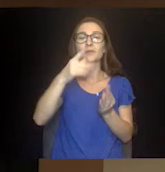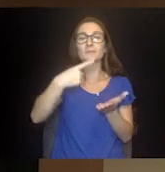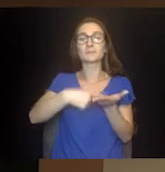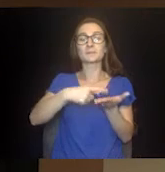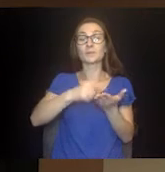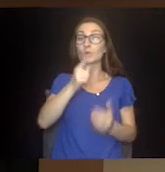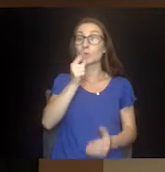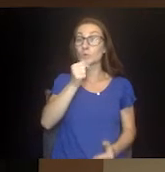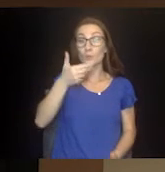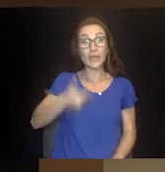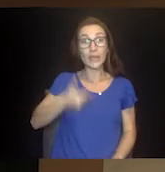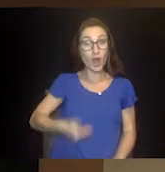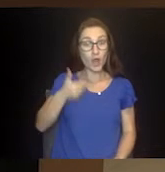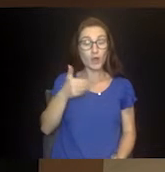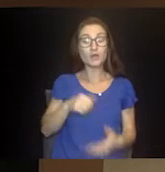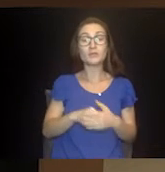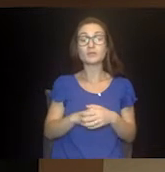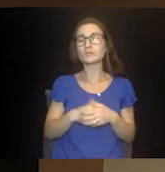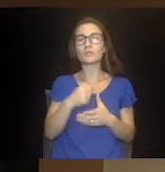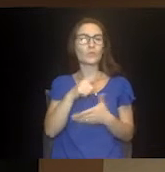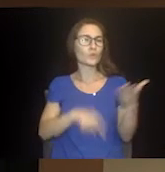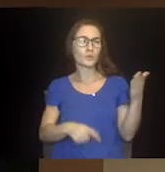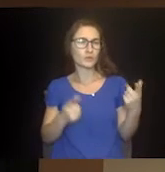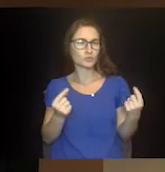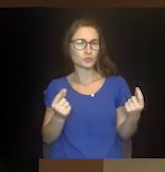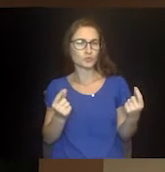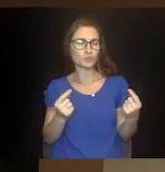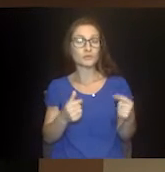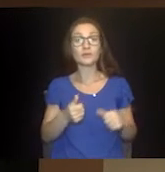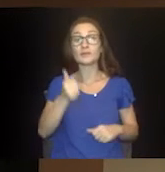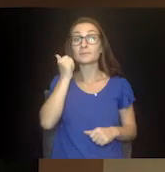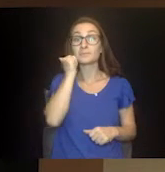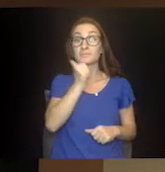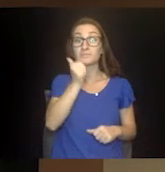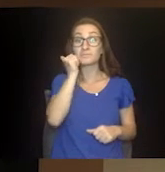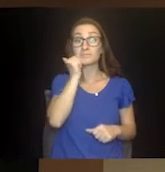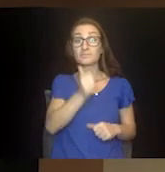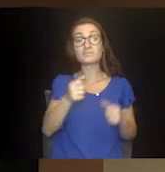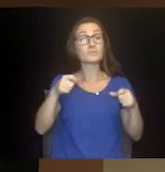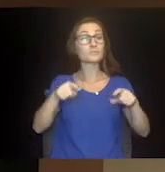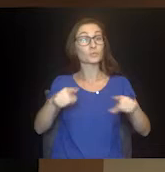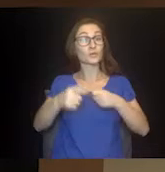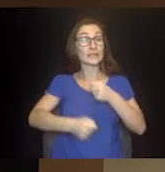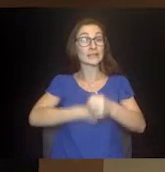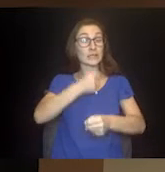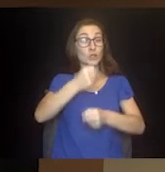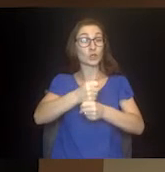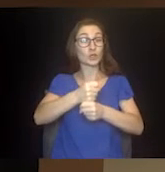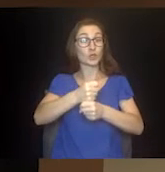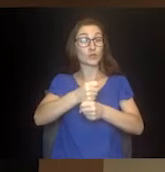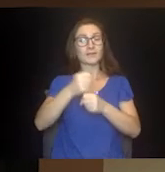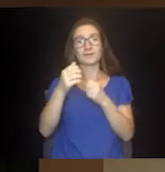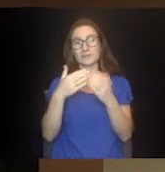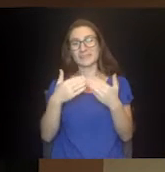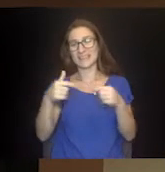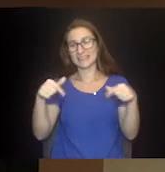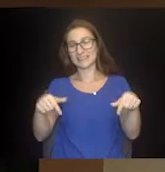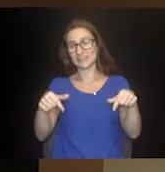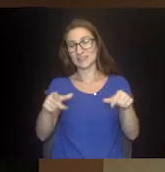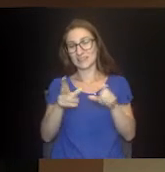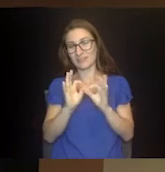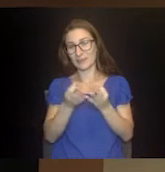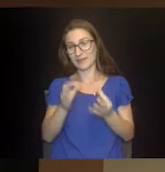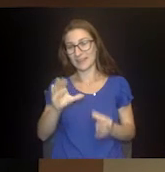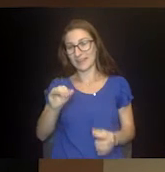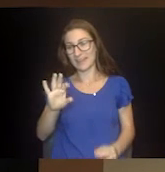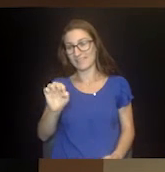we're going to be discussing who we are and what we do every day throughout the year,